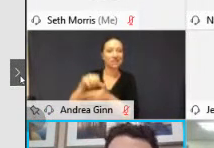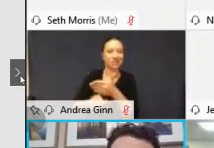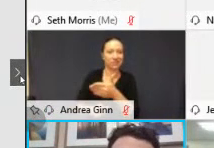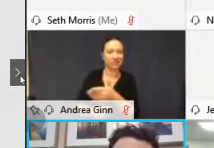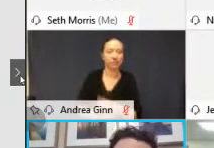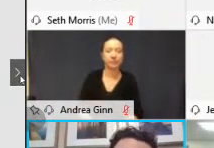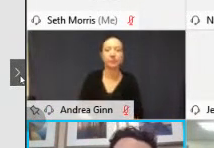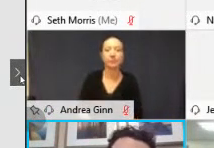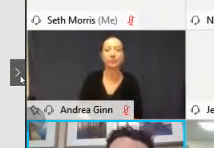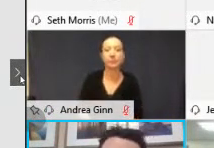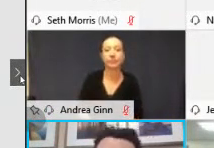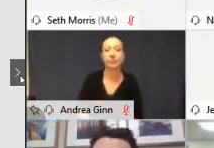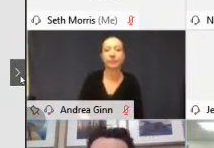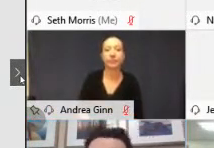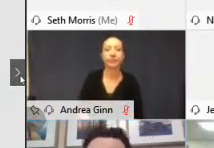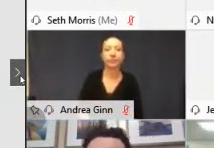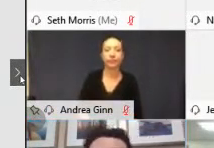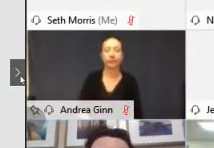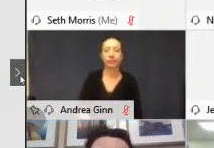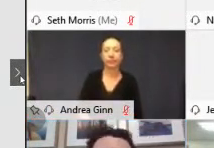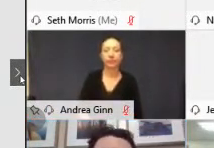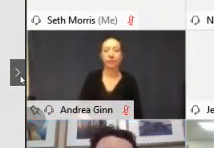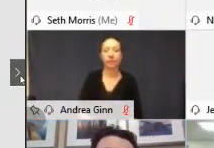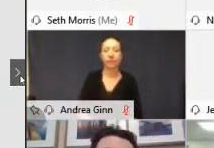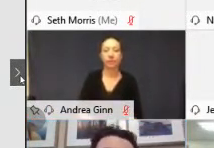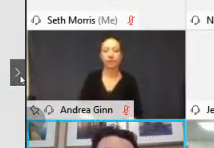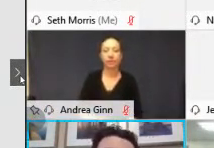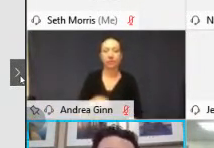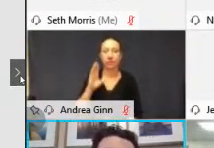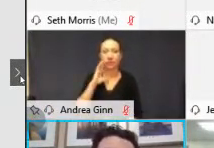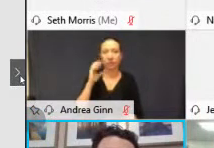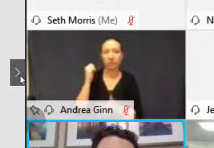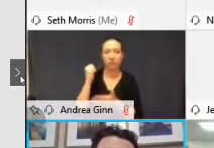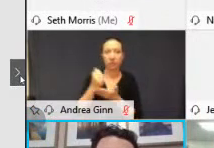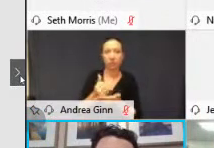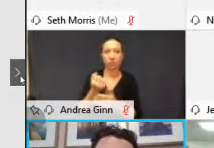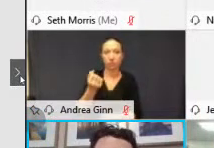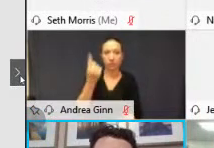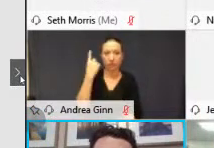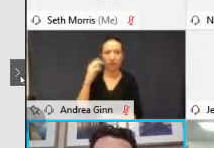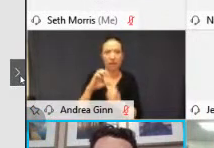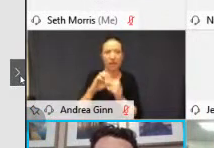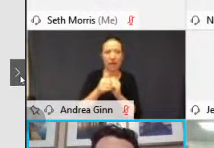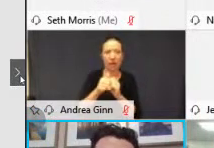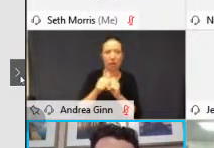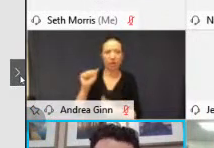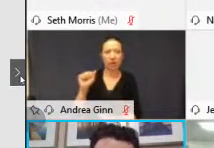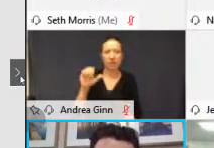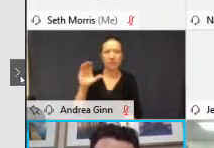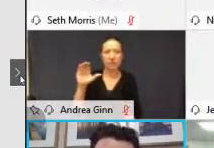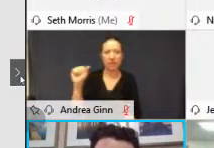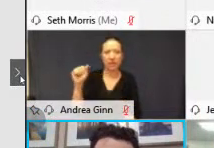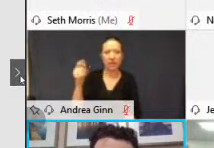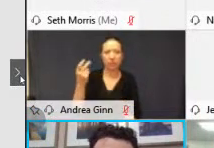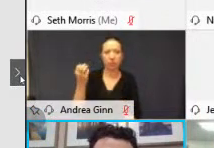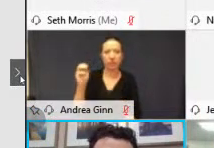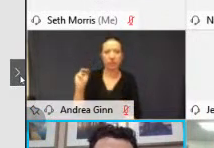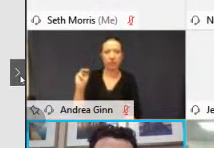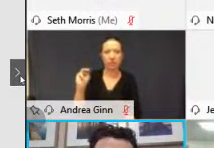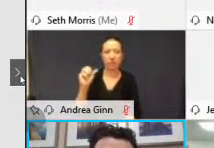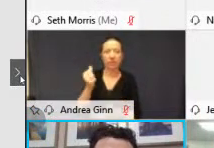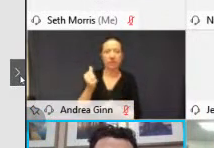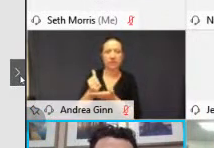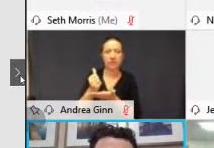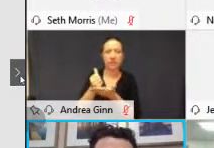And this is helpful in understanding how the Affordable Care Act premium assistance works.